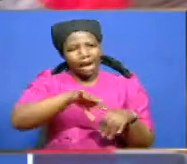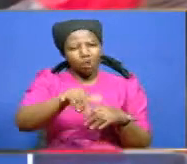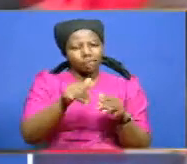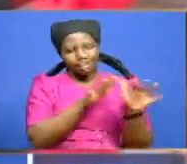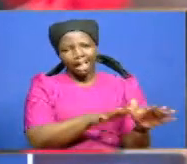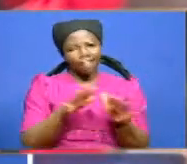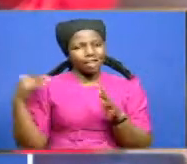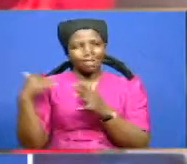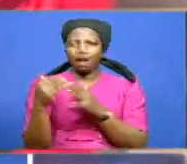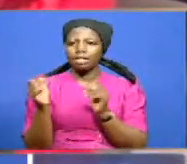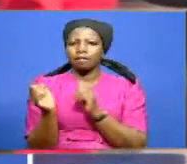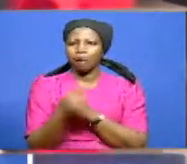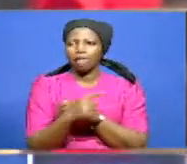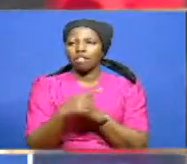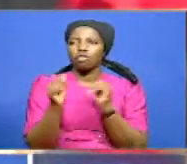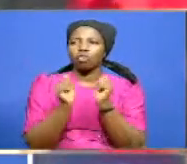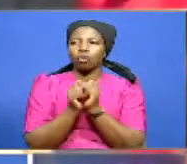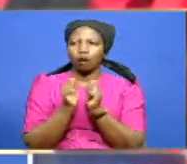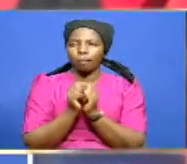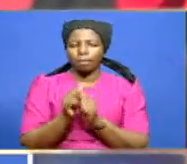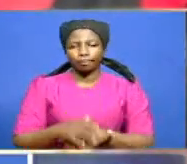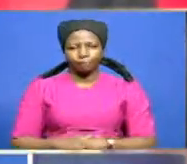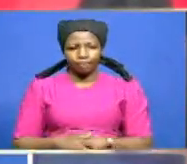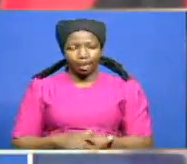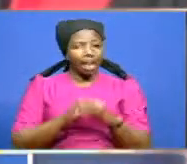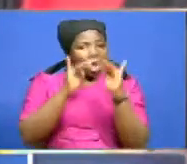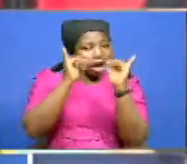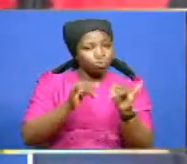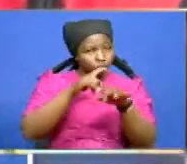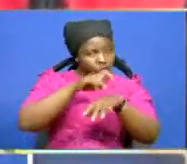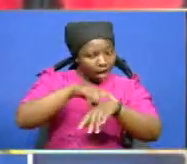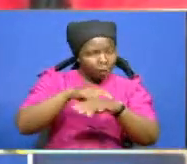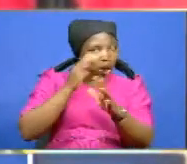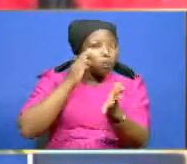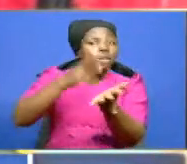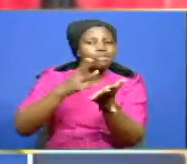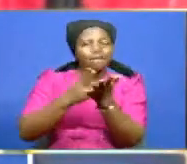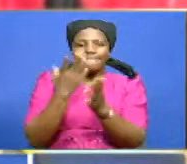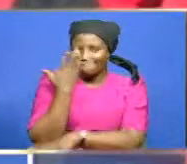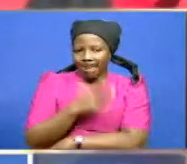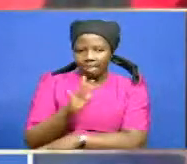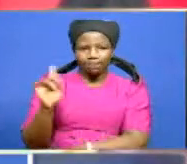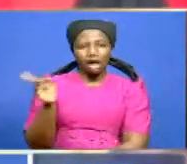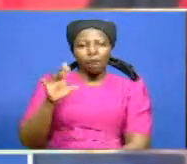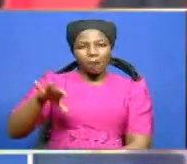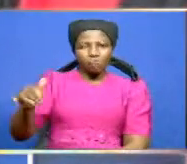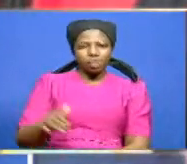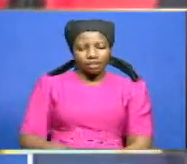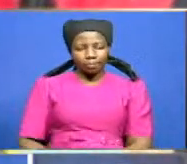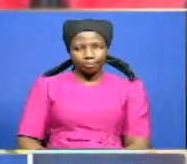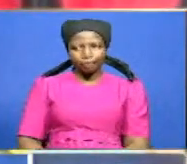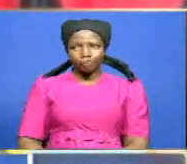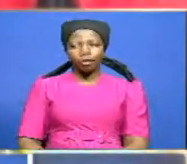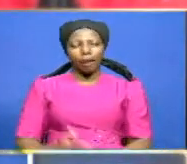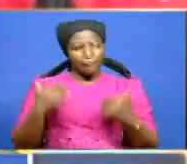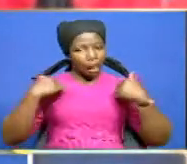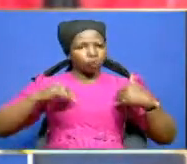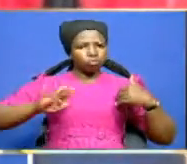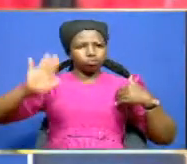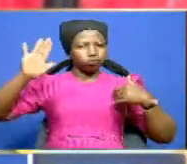I, Benson Mutora Kangara. A new dawn has been witnessed in Nairobi County. Do swear that I shall always